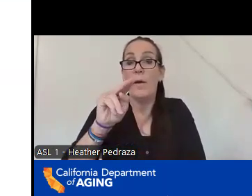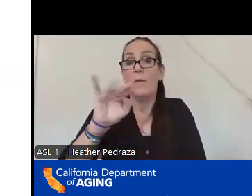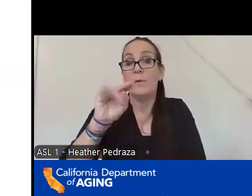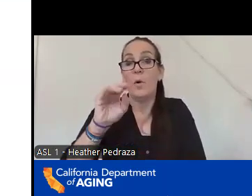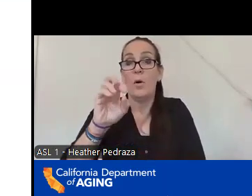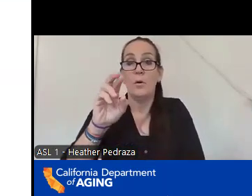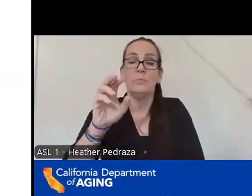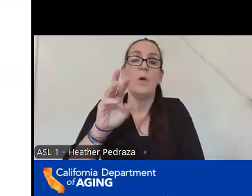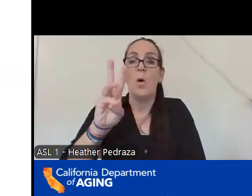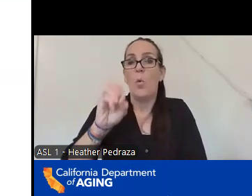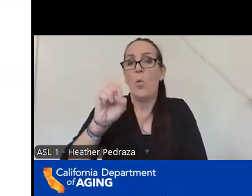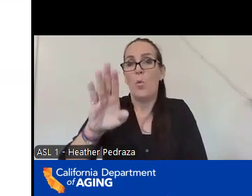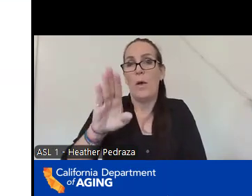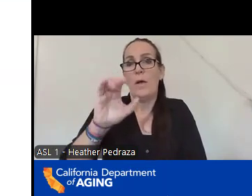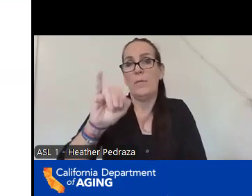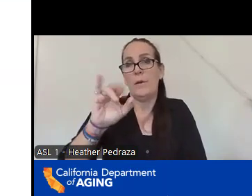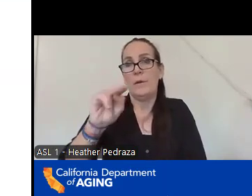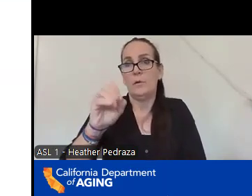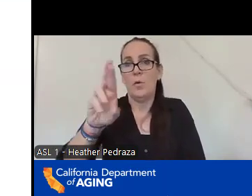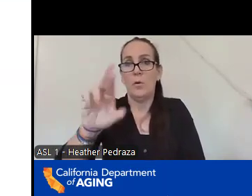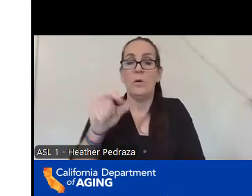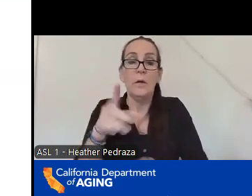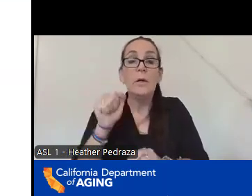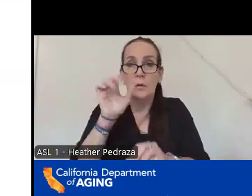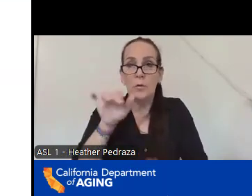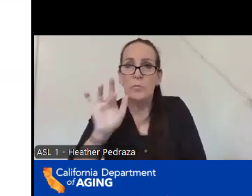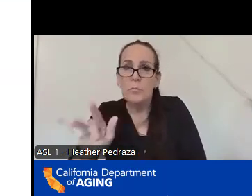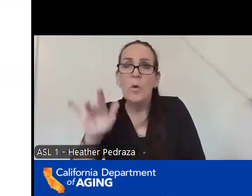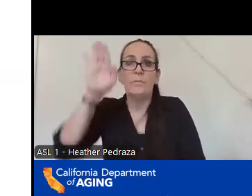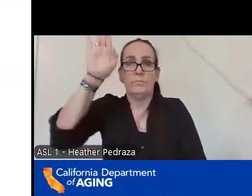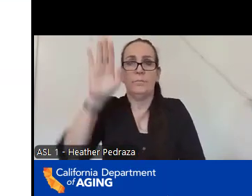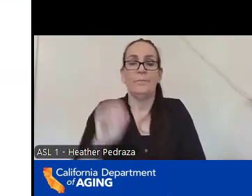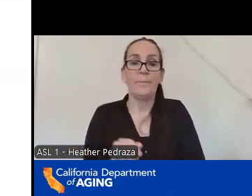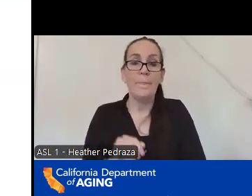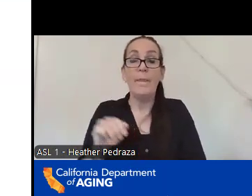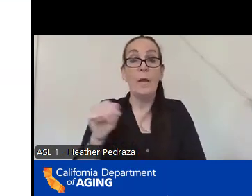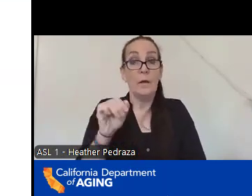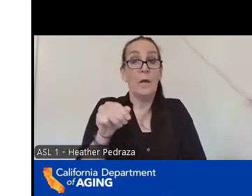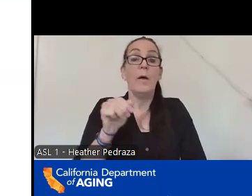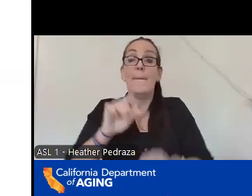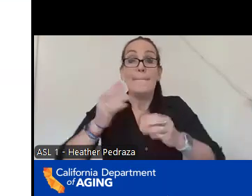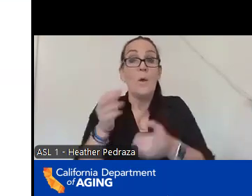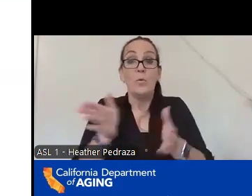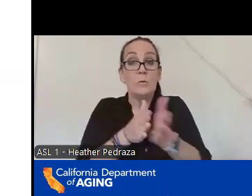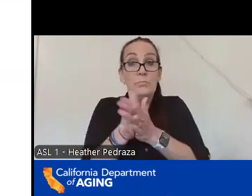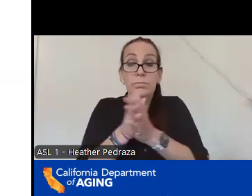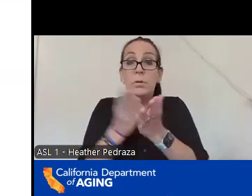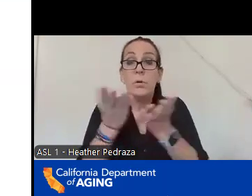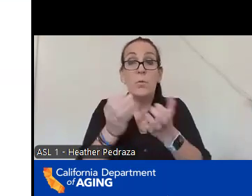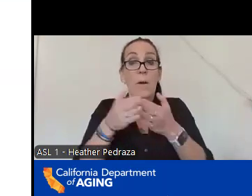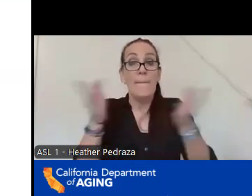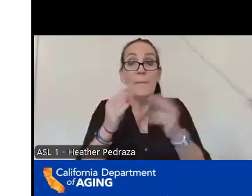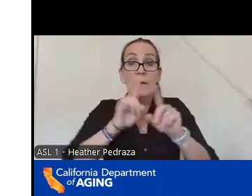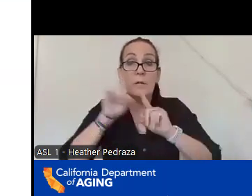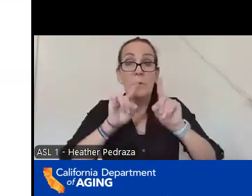could just remind, we're eager for all of your public comments, 2 minutes each. Also, if you have